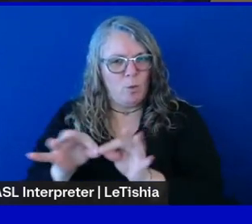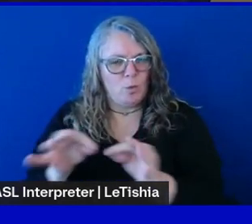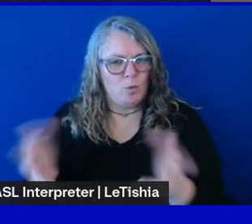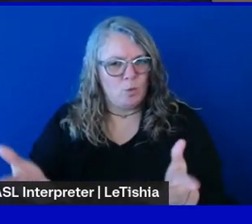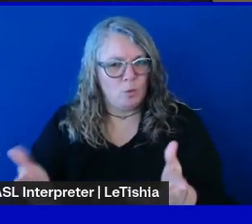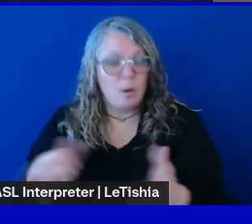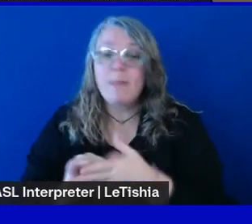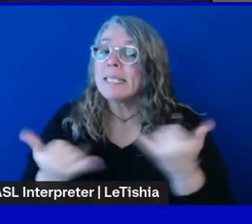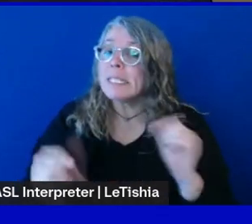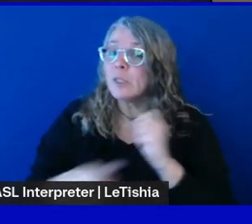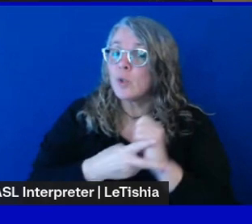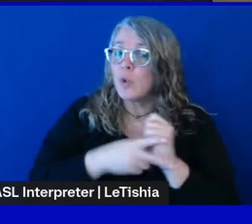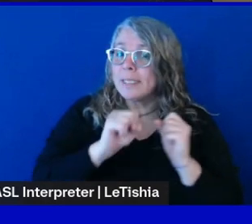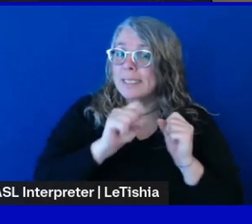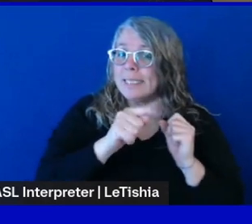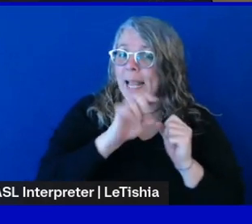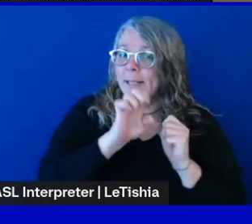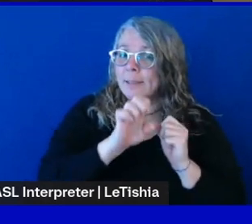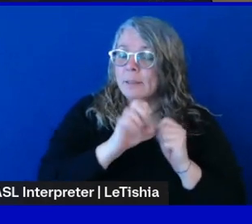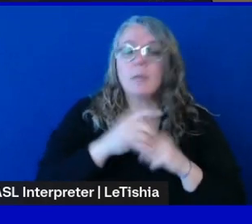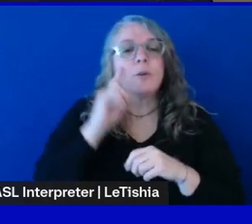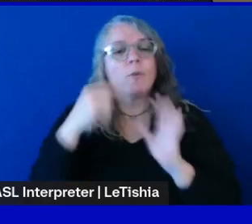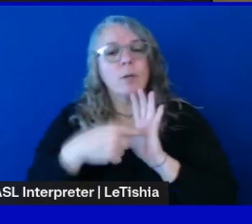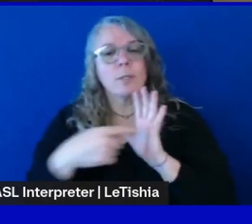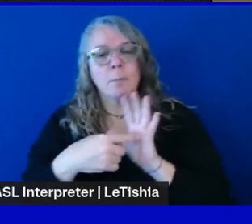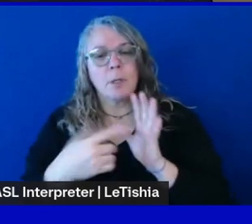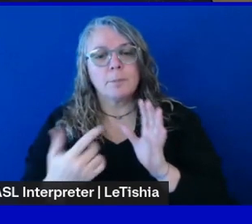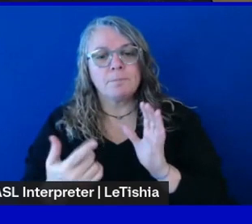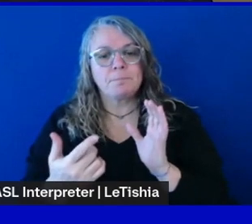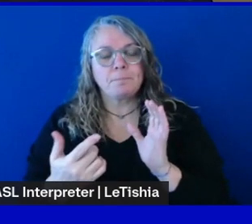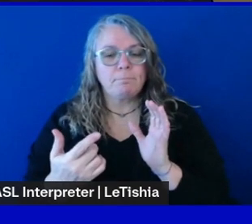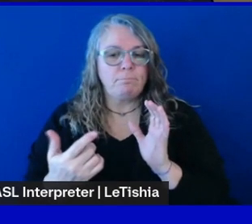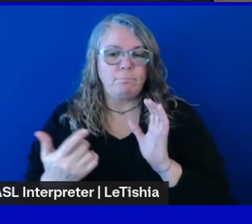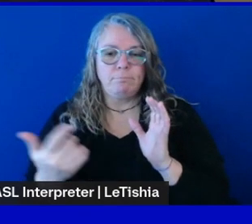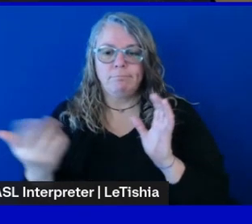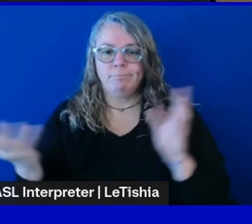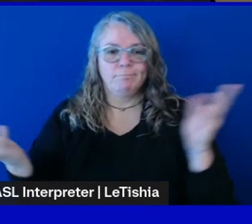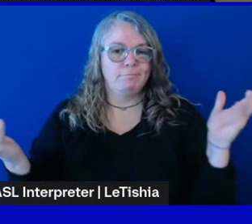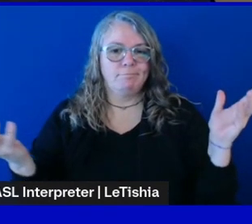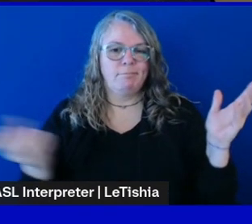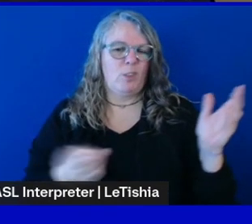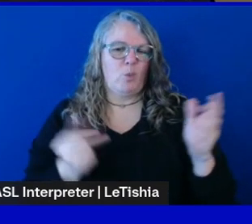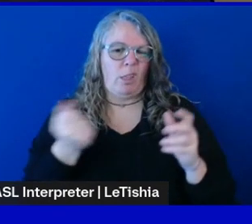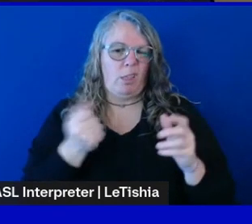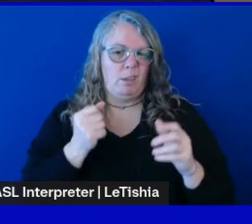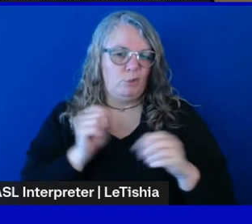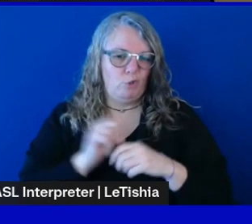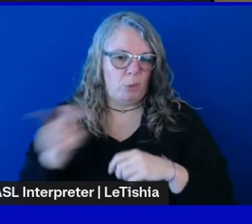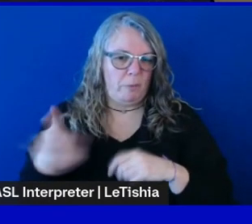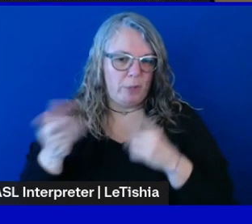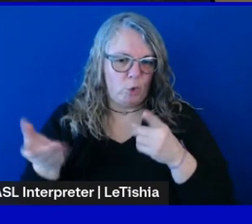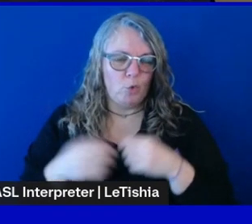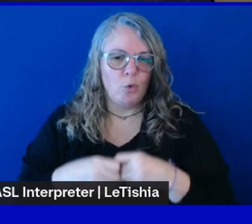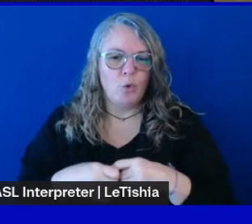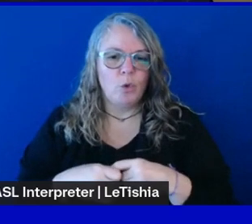still stored in this state. So for example, if, I'm just going to quickly go on. So if